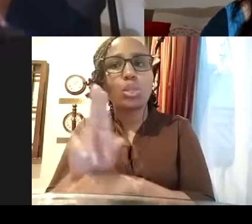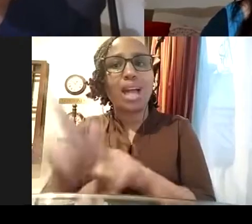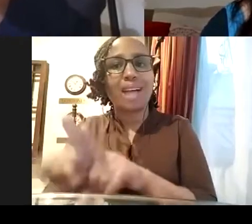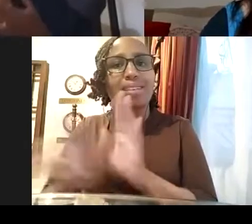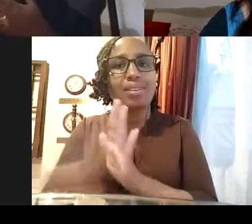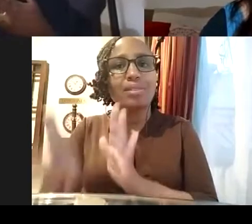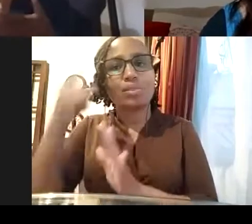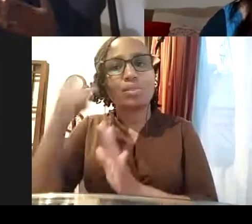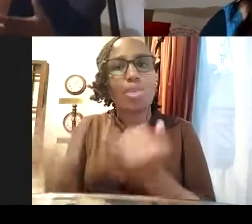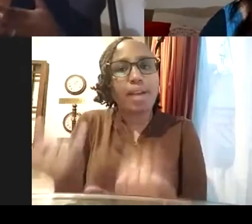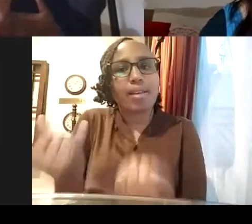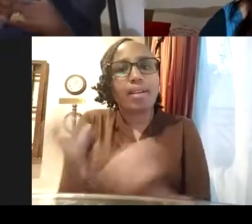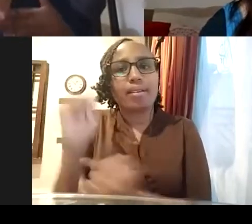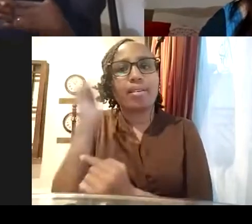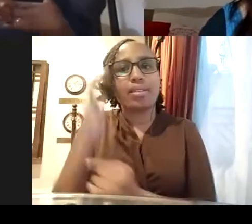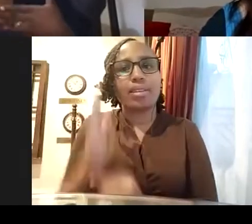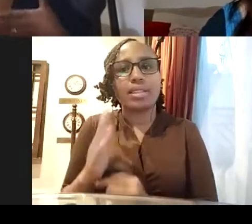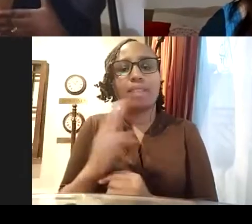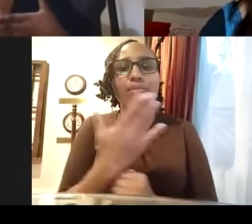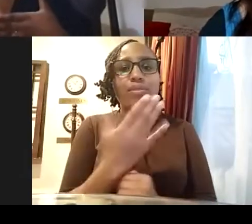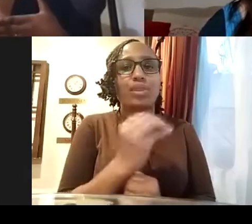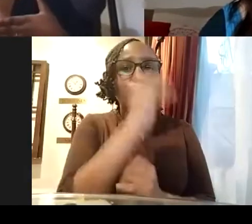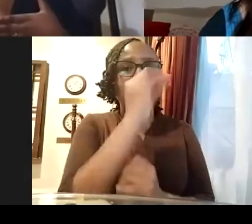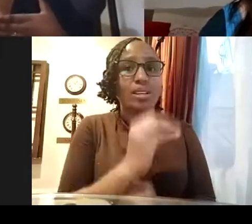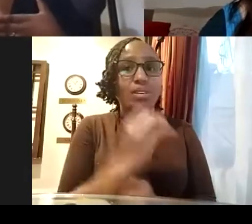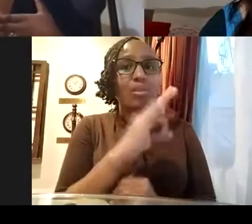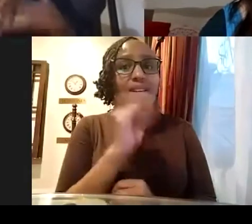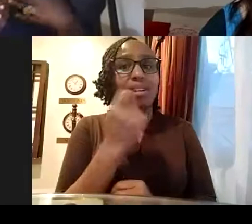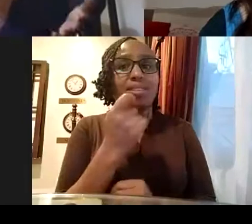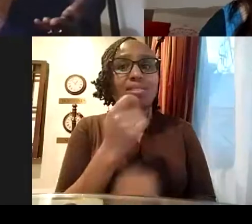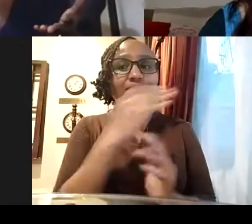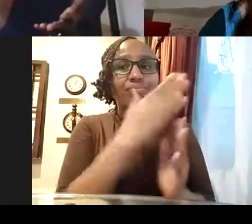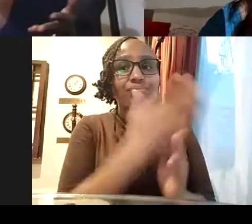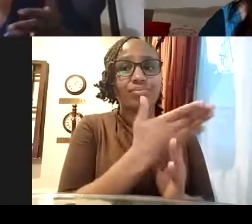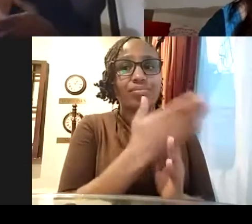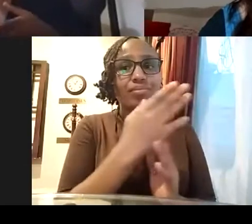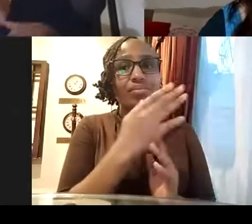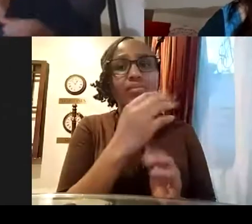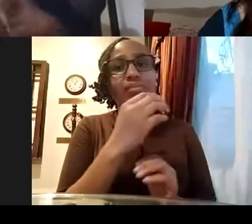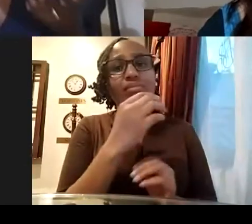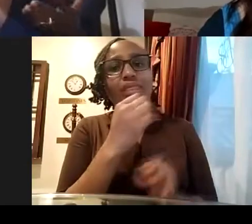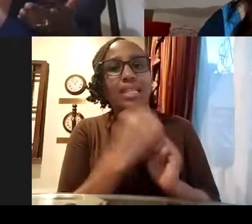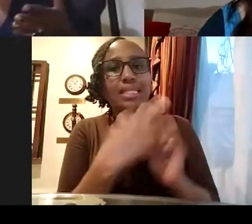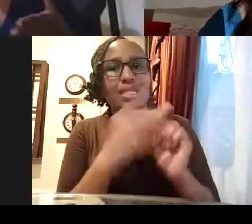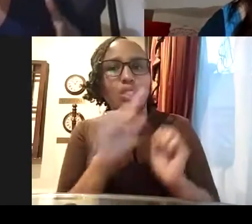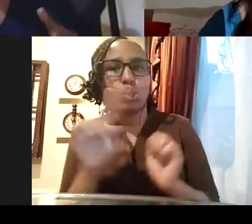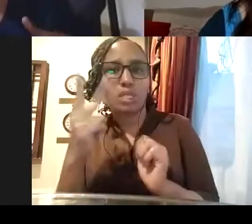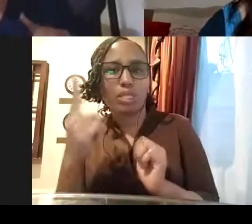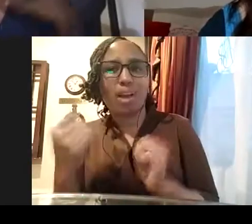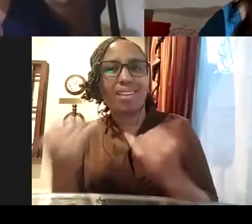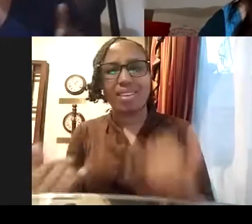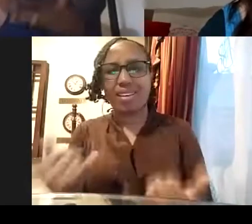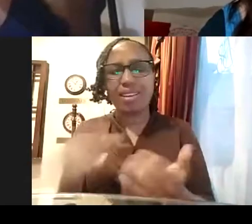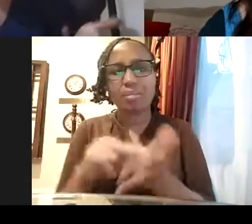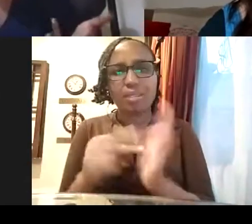Kenyans. And 50% of Kenya's population is under the age of, is it 19 or 21, we're young. So most of these people just were in